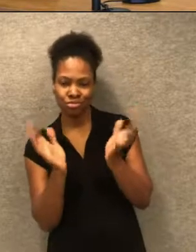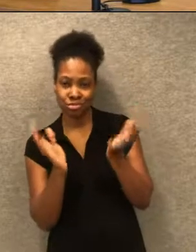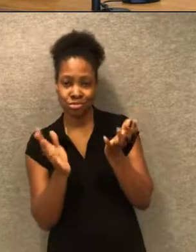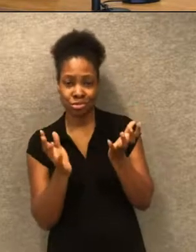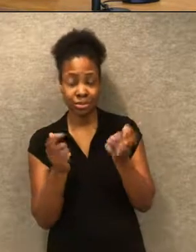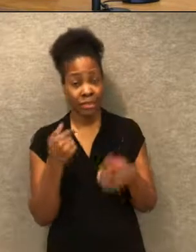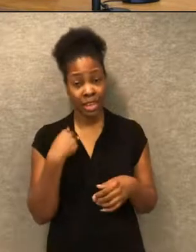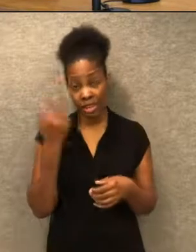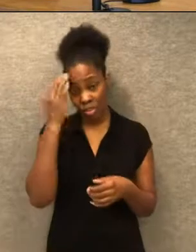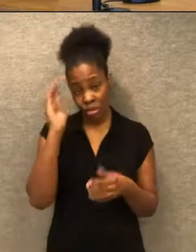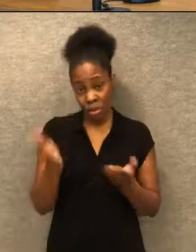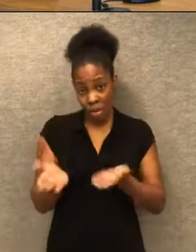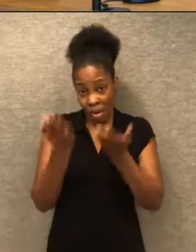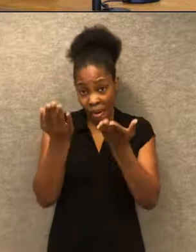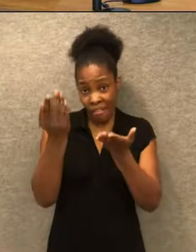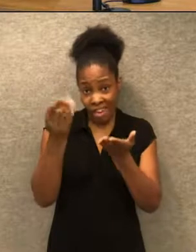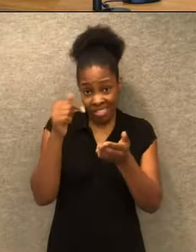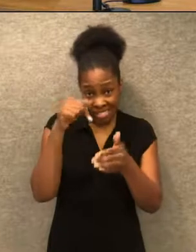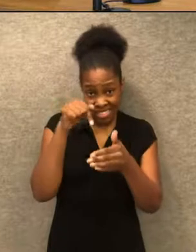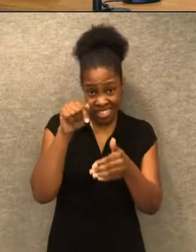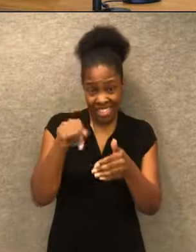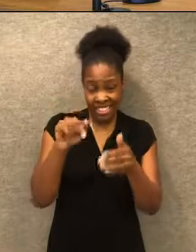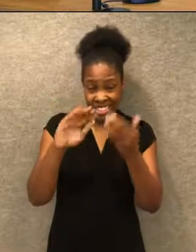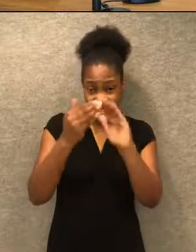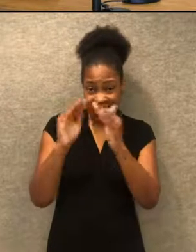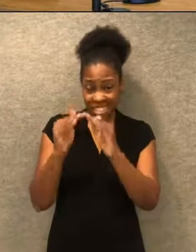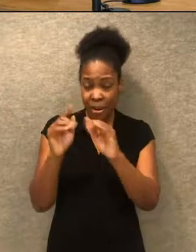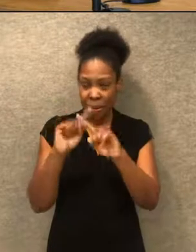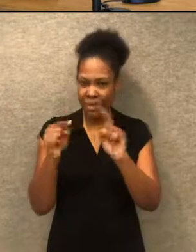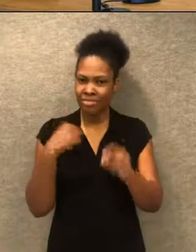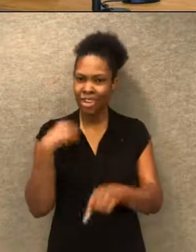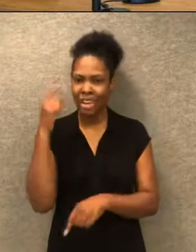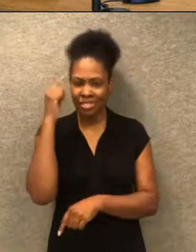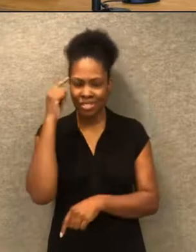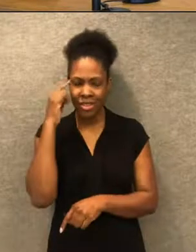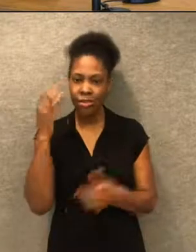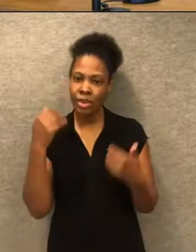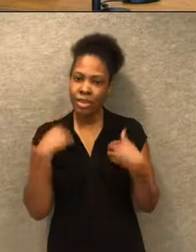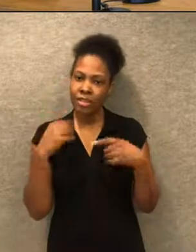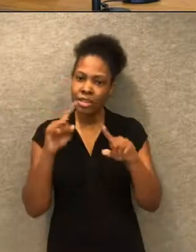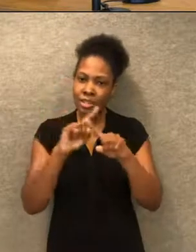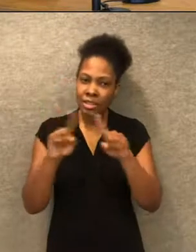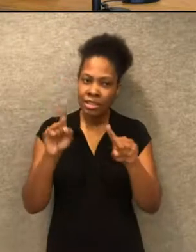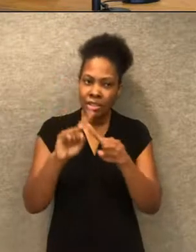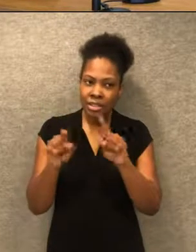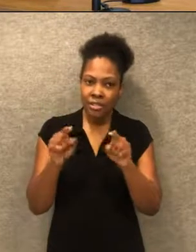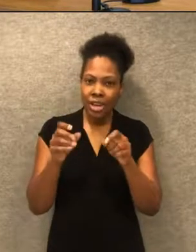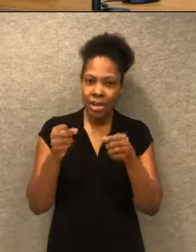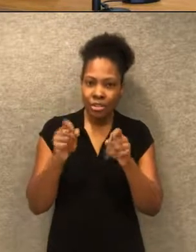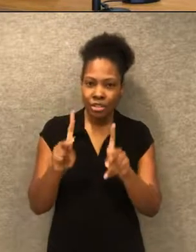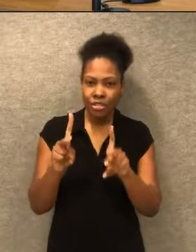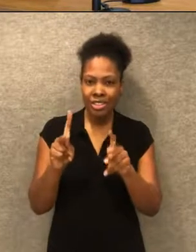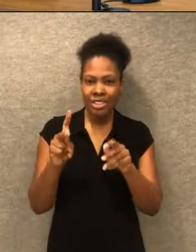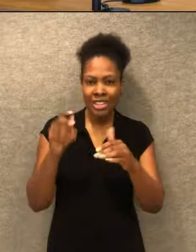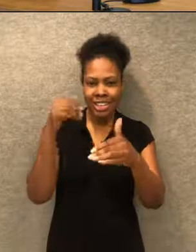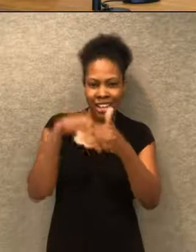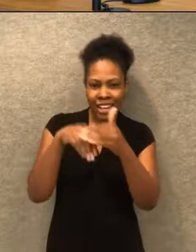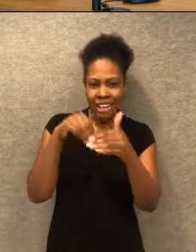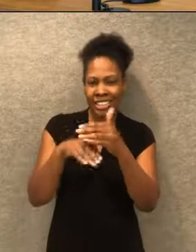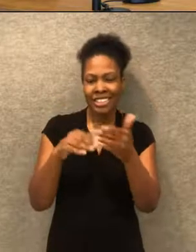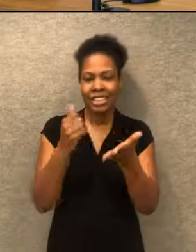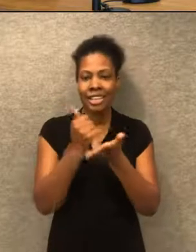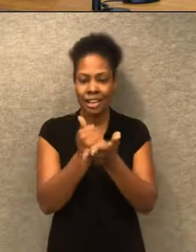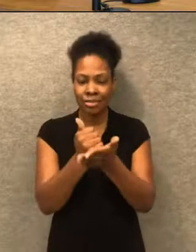specifically in the town, but I definitely think that there are ways to access support, even if it's not traditionally by going to